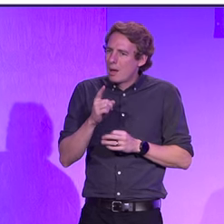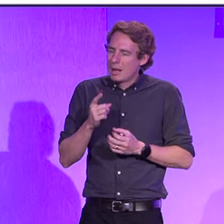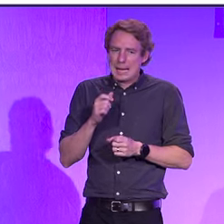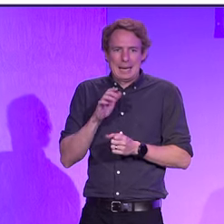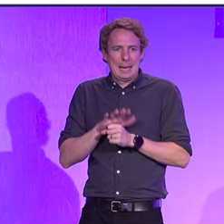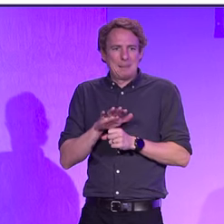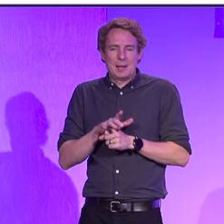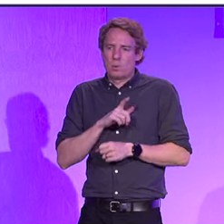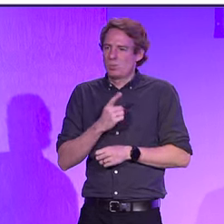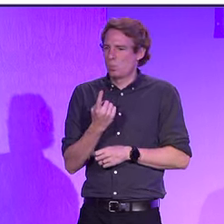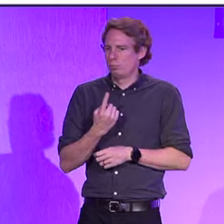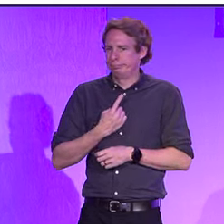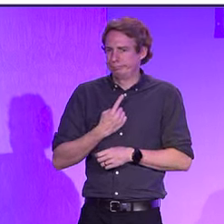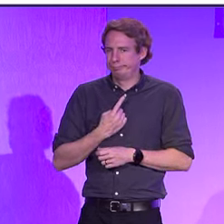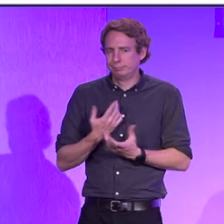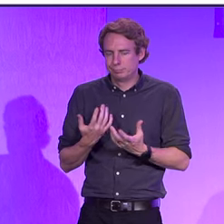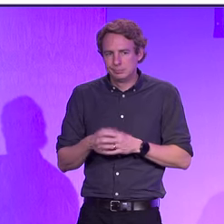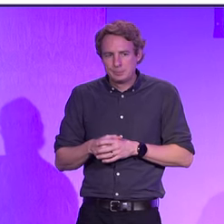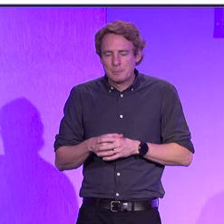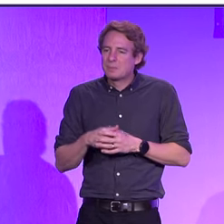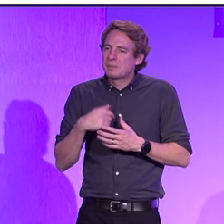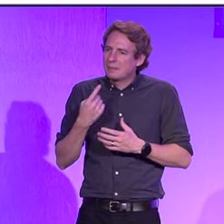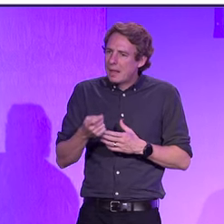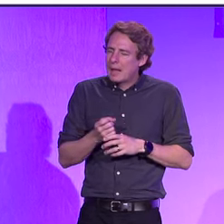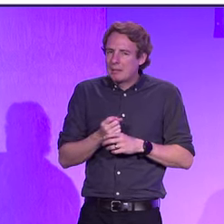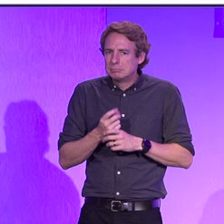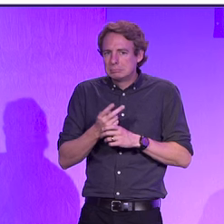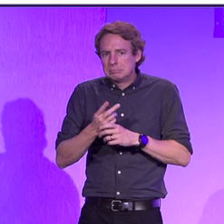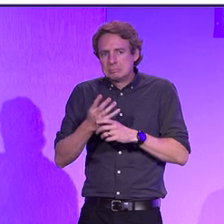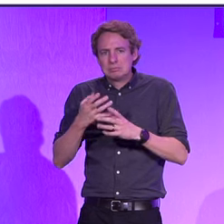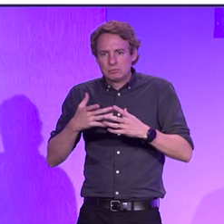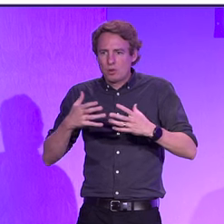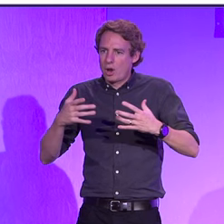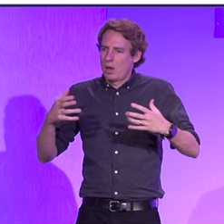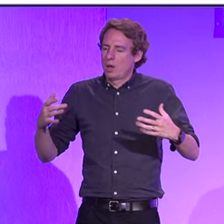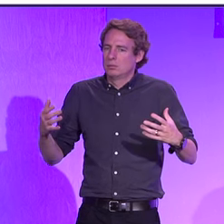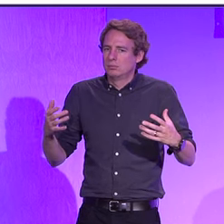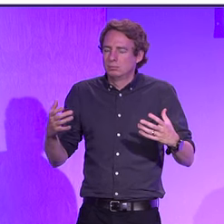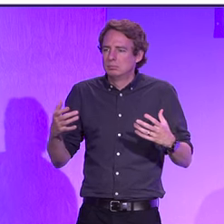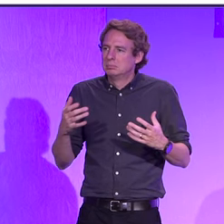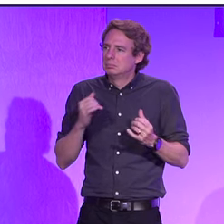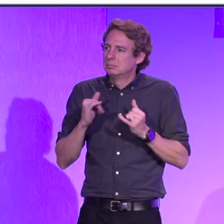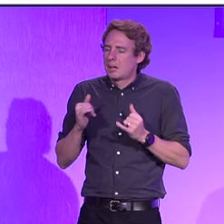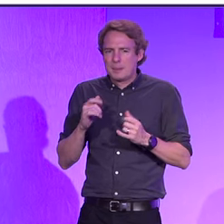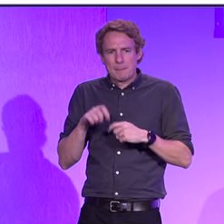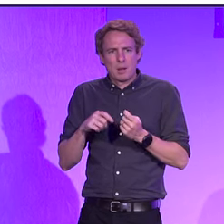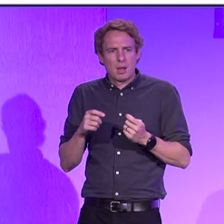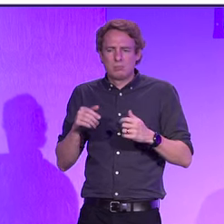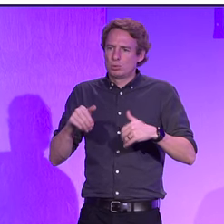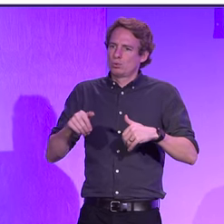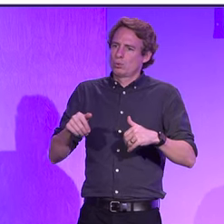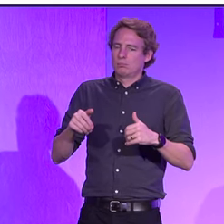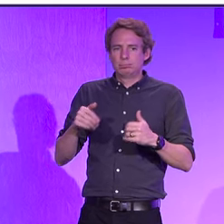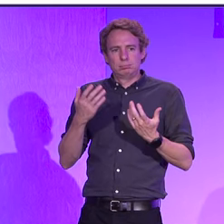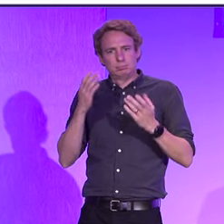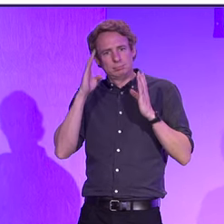you're a one-person shop. But then, you know, as you kind of grow in baking, and you, let's say you're a bakery now or